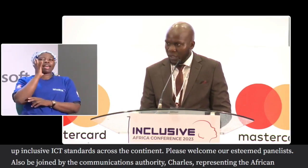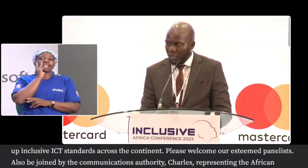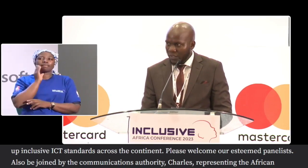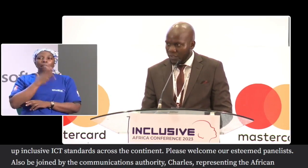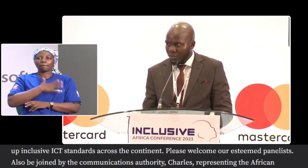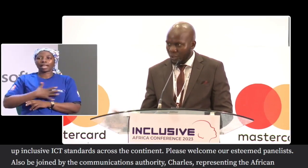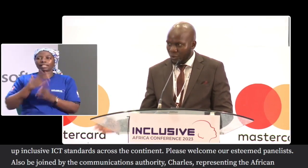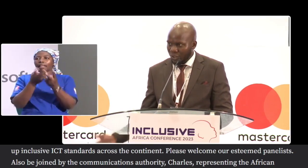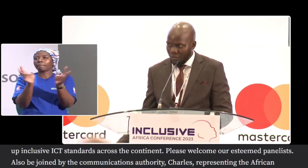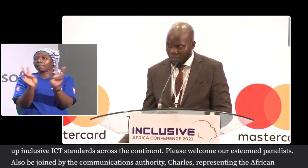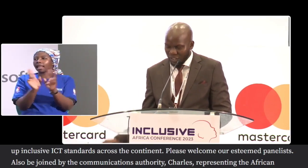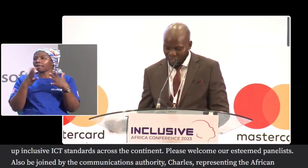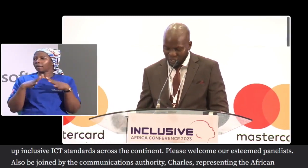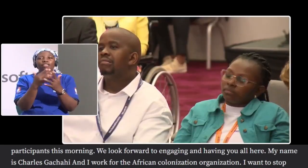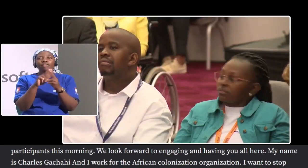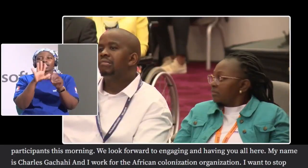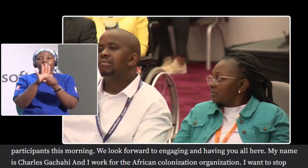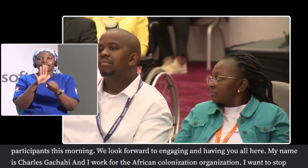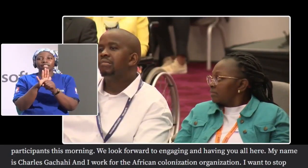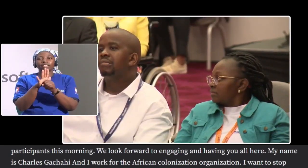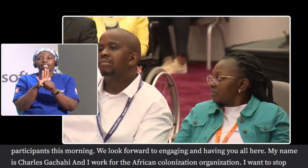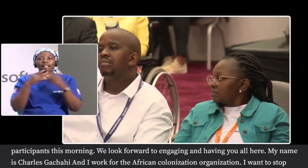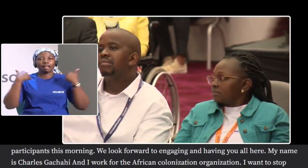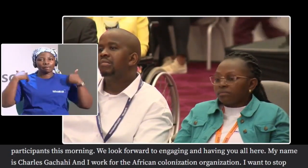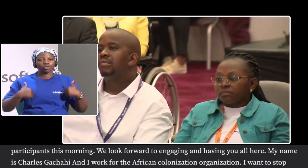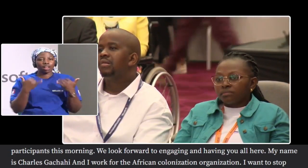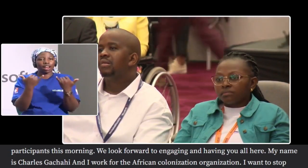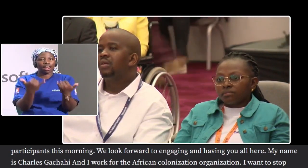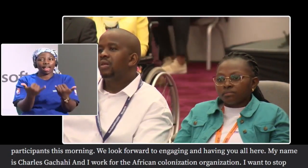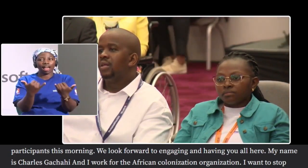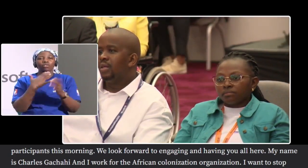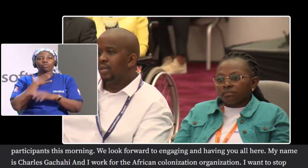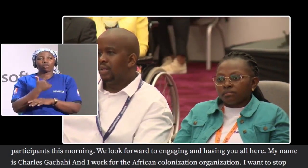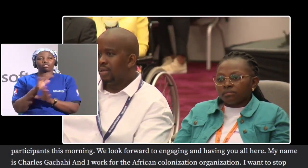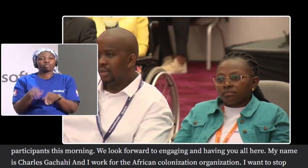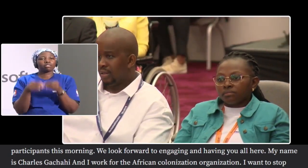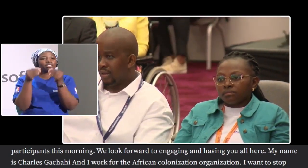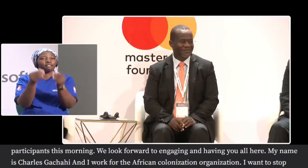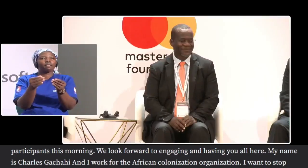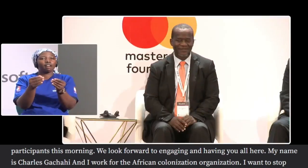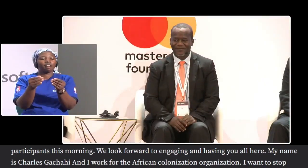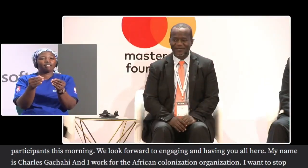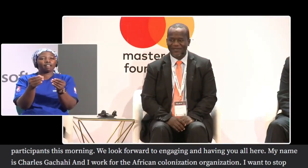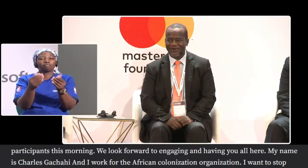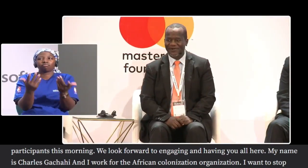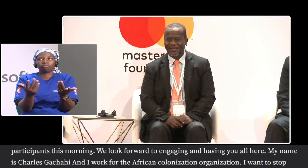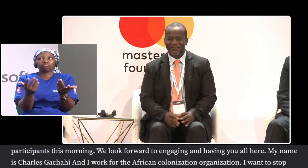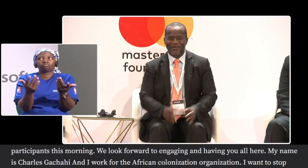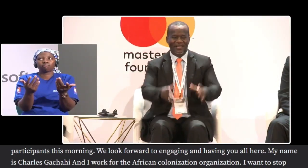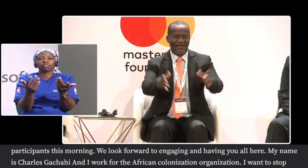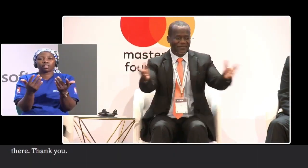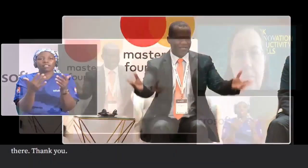kindly, panelists, make your way to the stage. I would like now to give what I may call